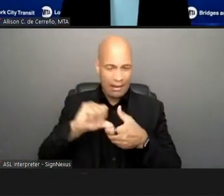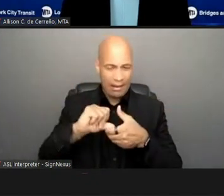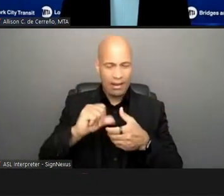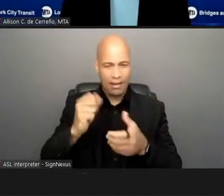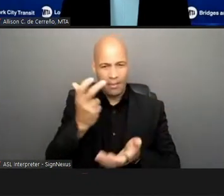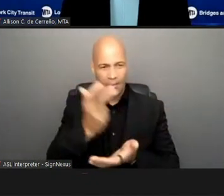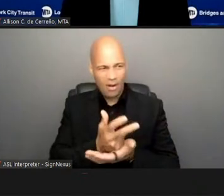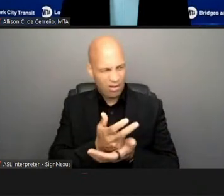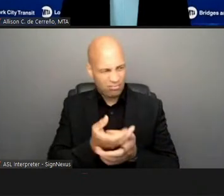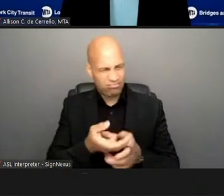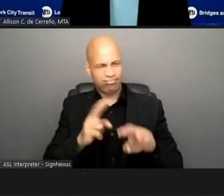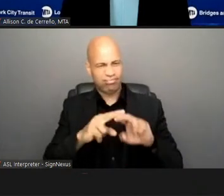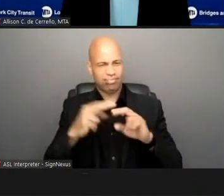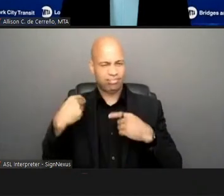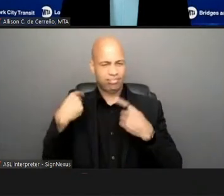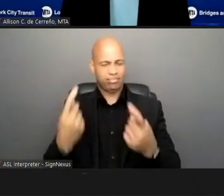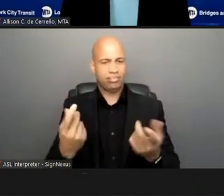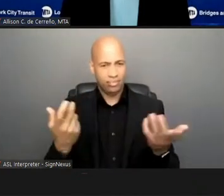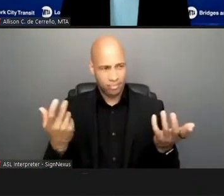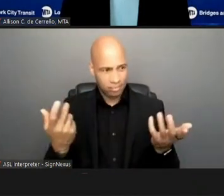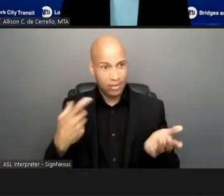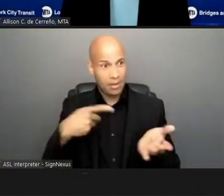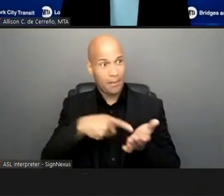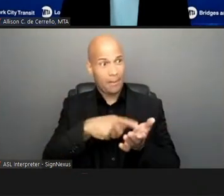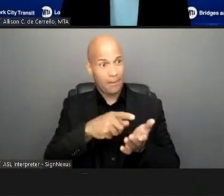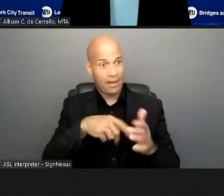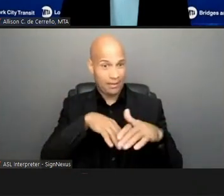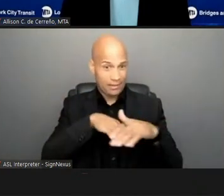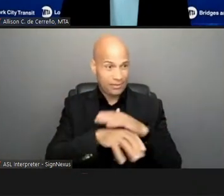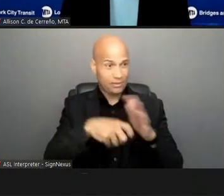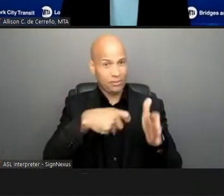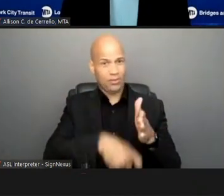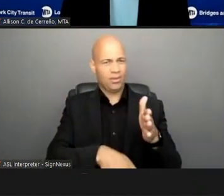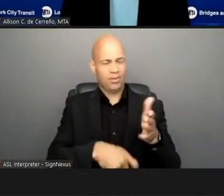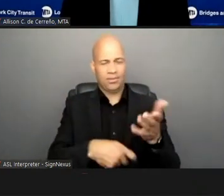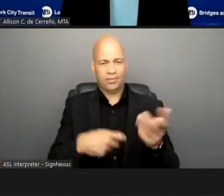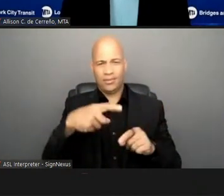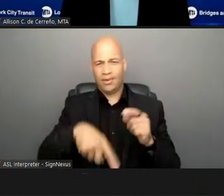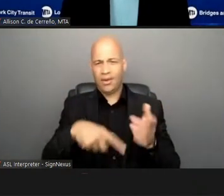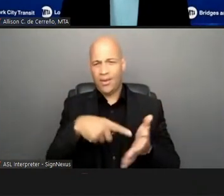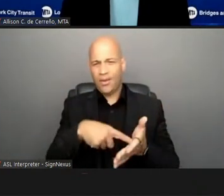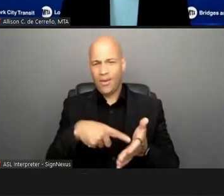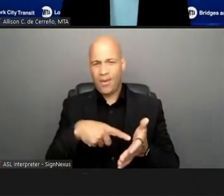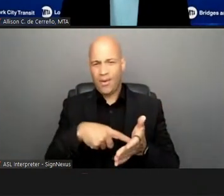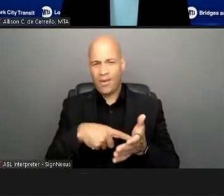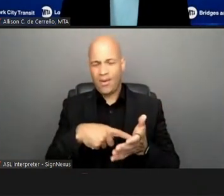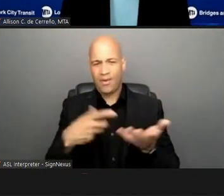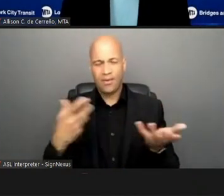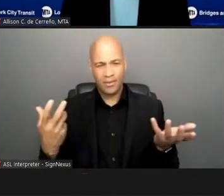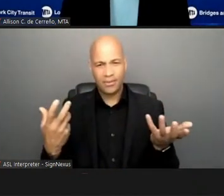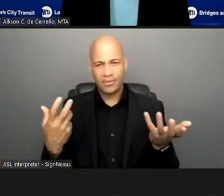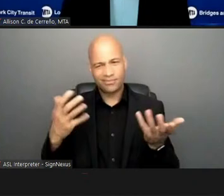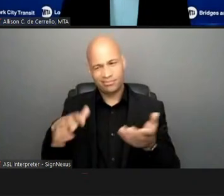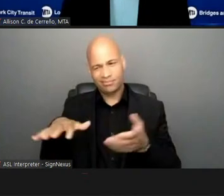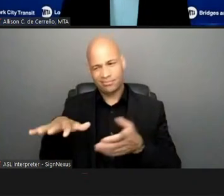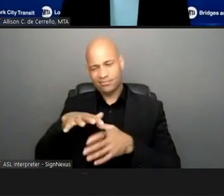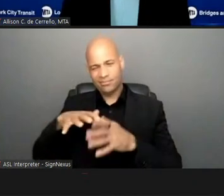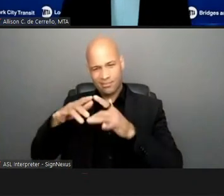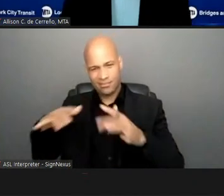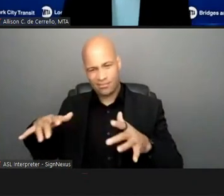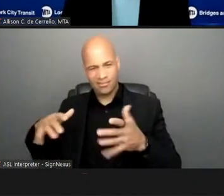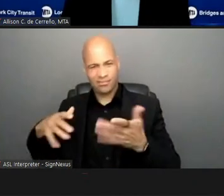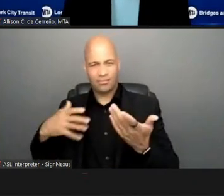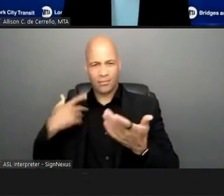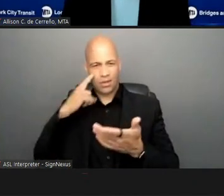both have increased substantially paying for getting into Manhattan makes it completely unaffordable and shots a huge amount of population out and is discriminatory